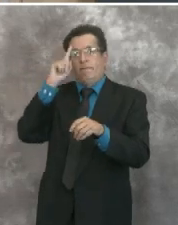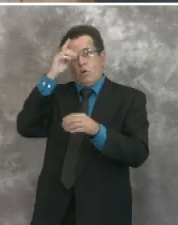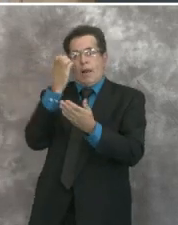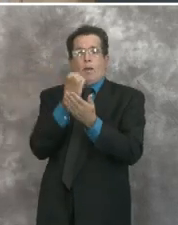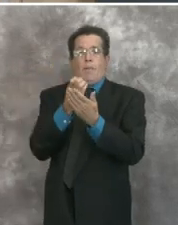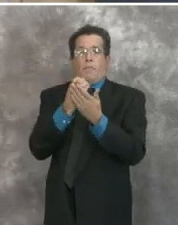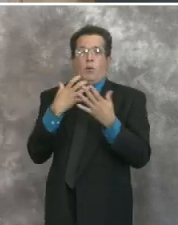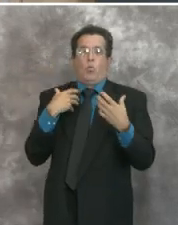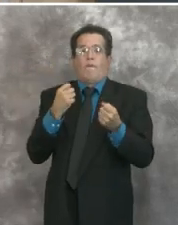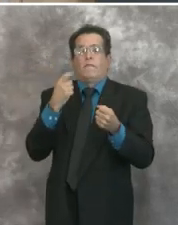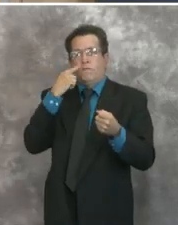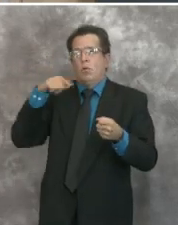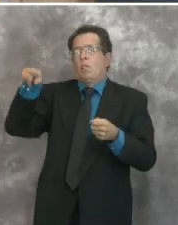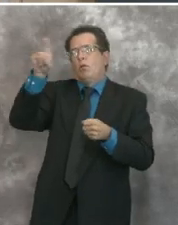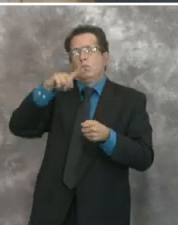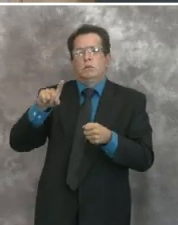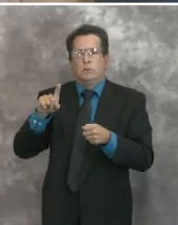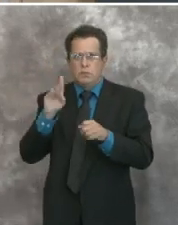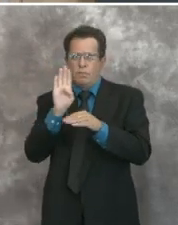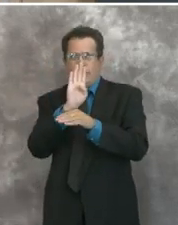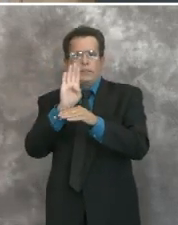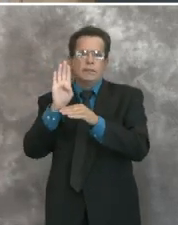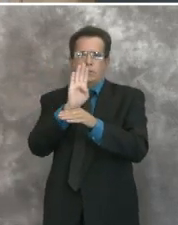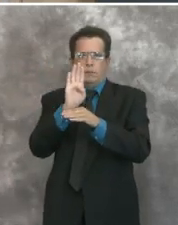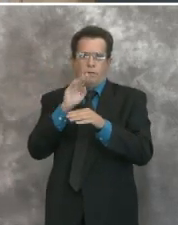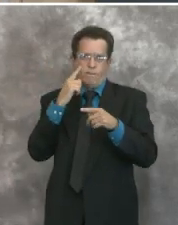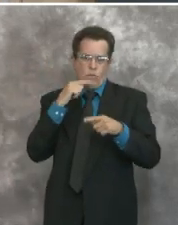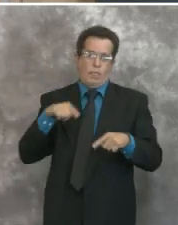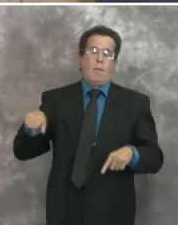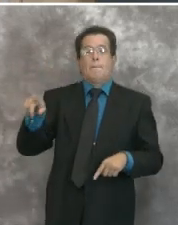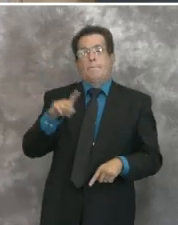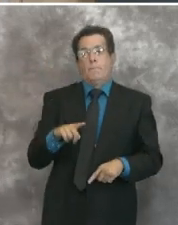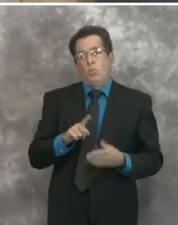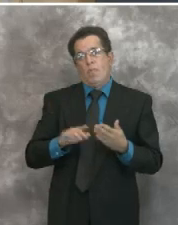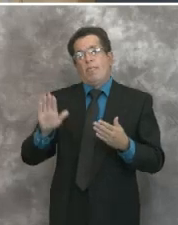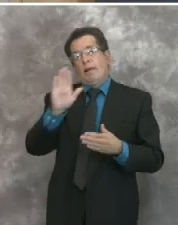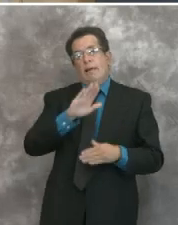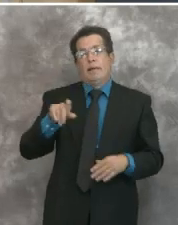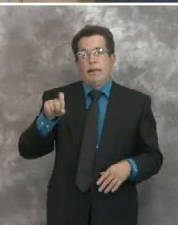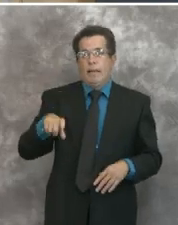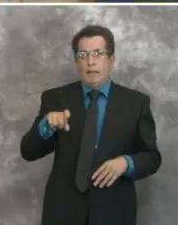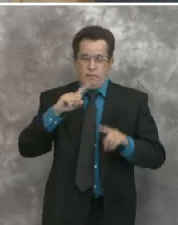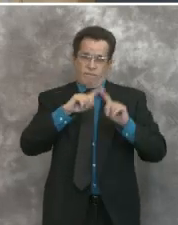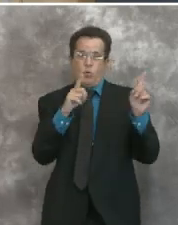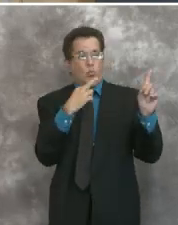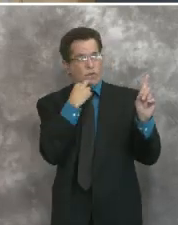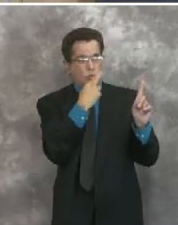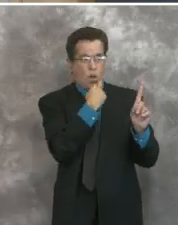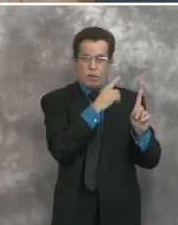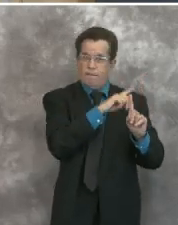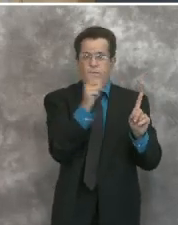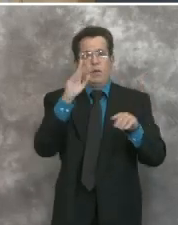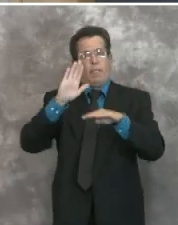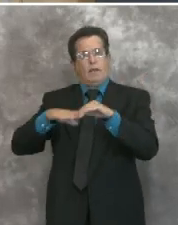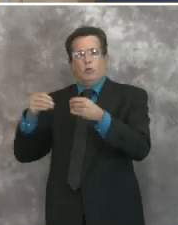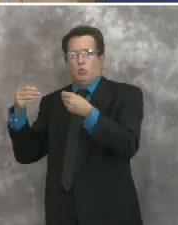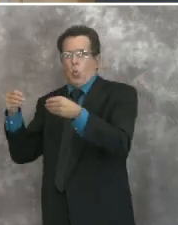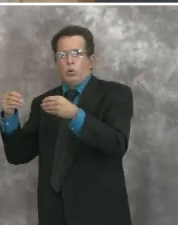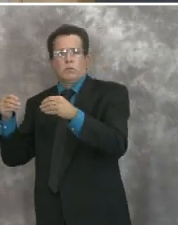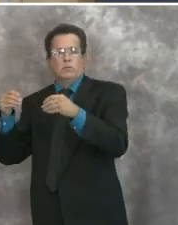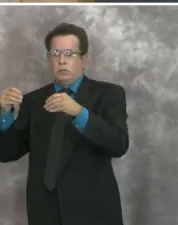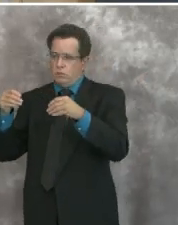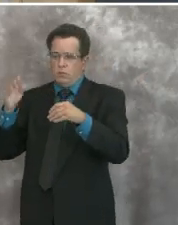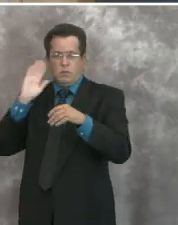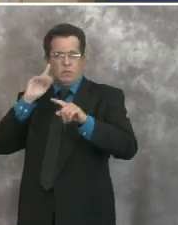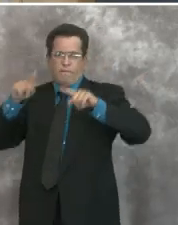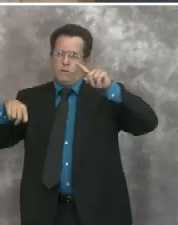economic recovery for those different sectors of businesses. It's going to be different for restaurants, and it'll be for retail stores, and it'll be